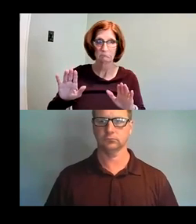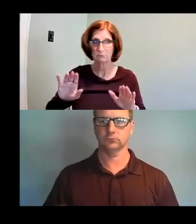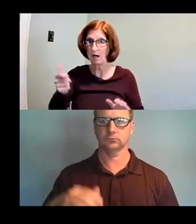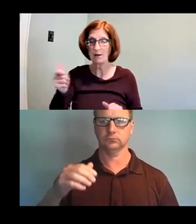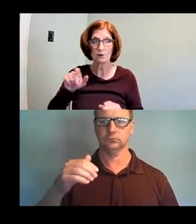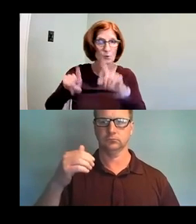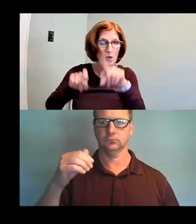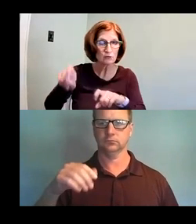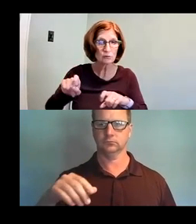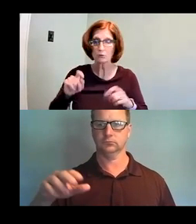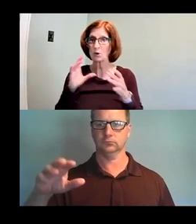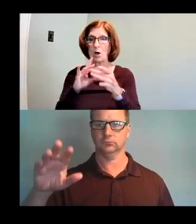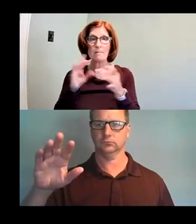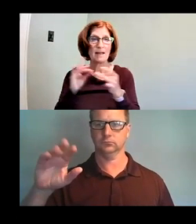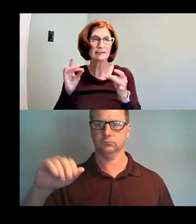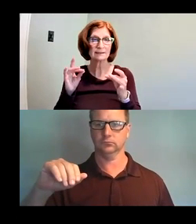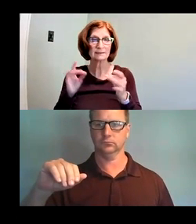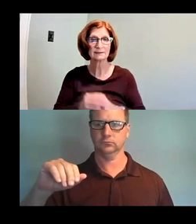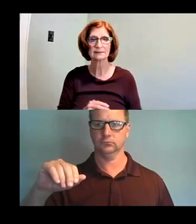questions or comments from the board at all?